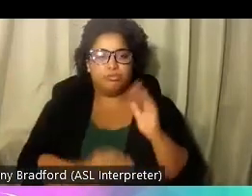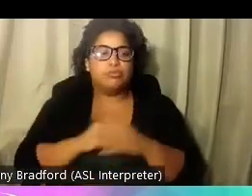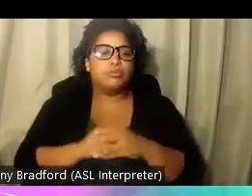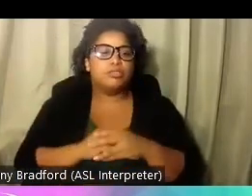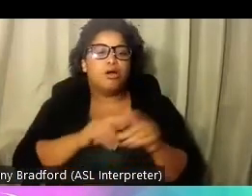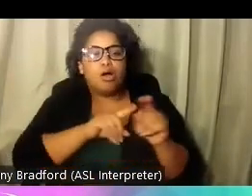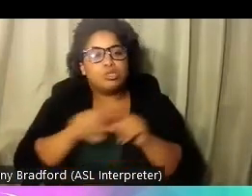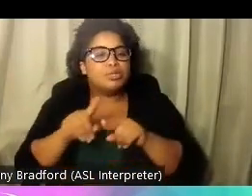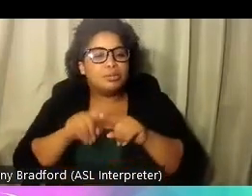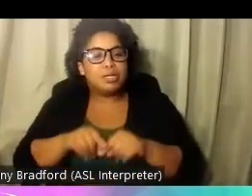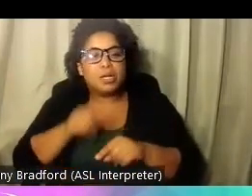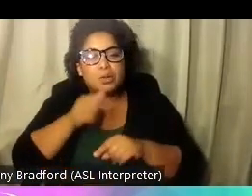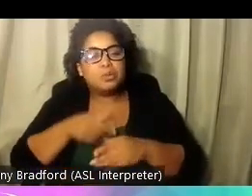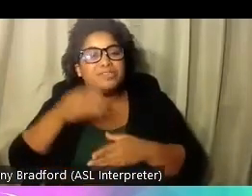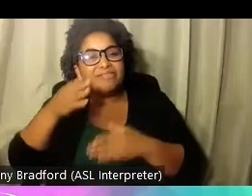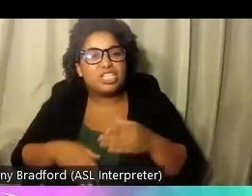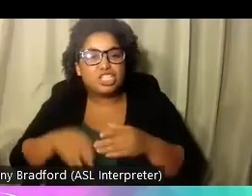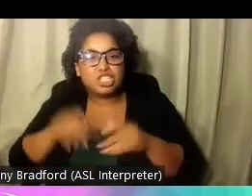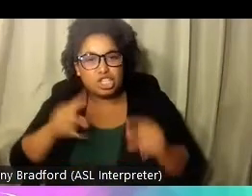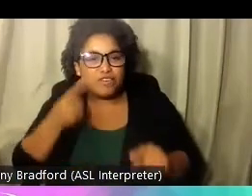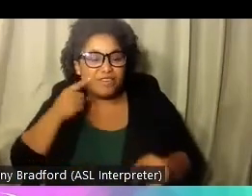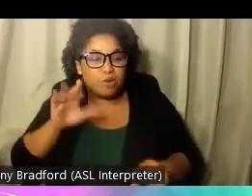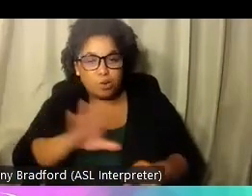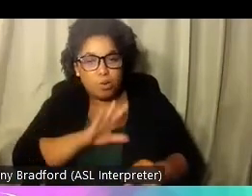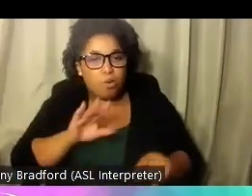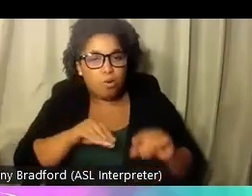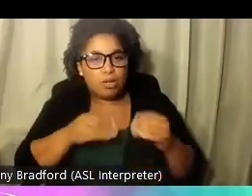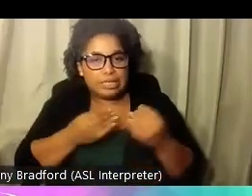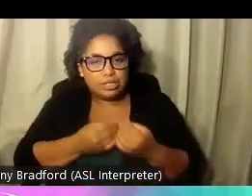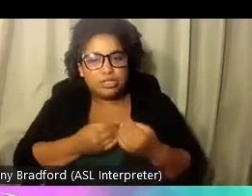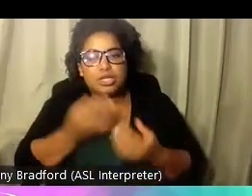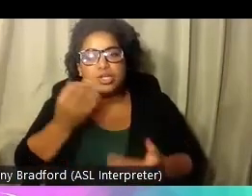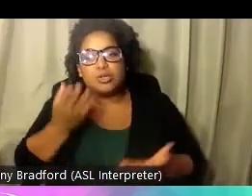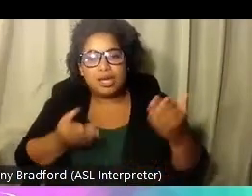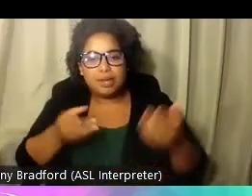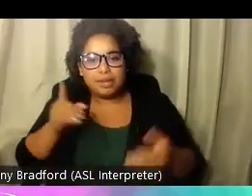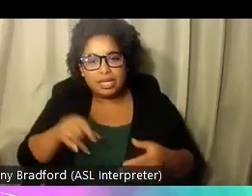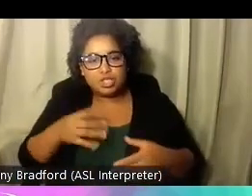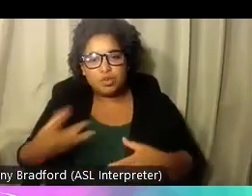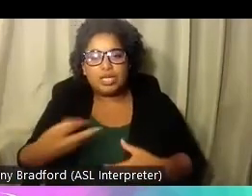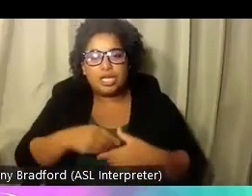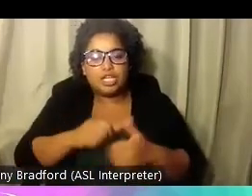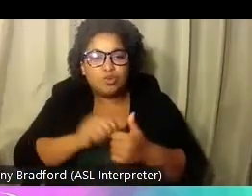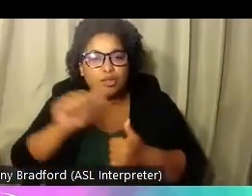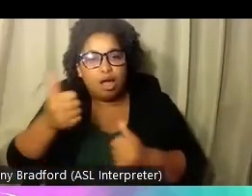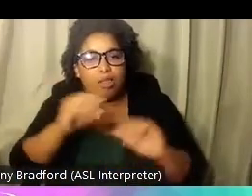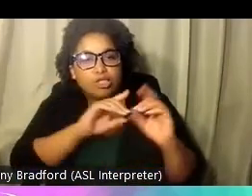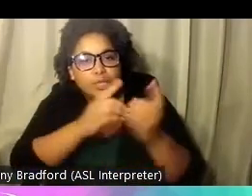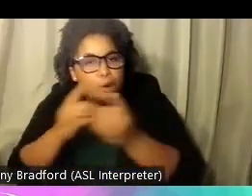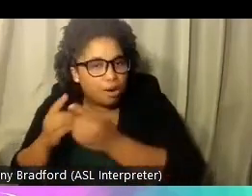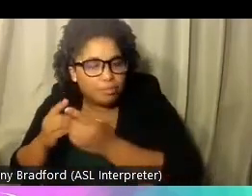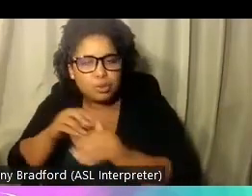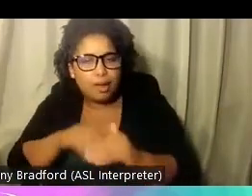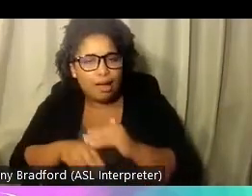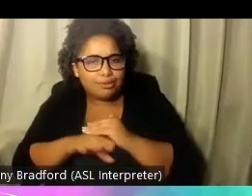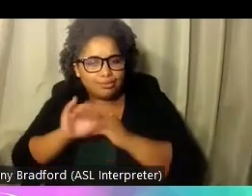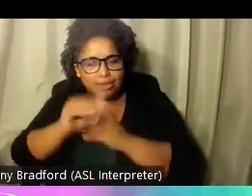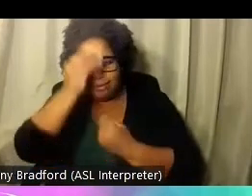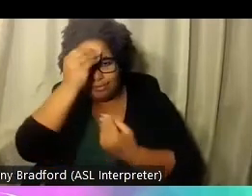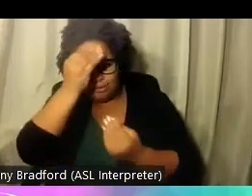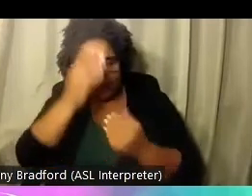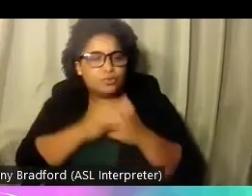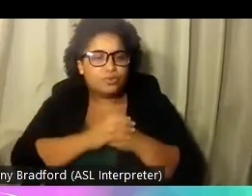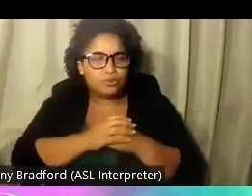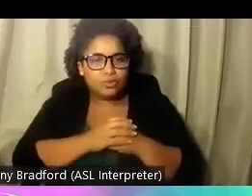who is completing the survey for your organization, you may need to engage with other departments to access the data,